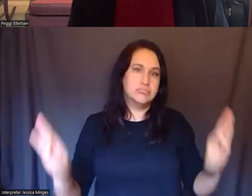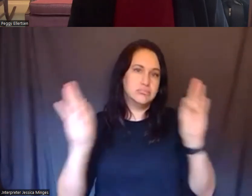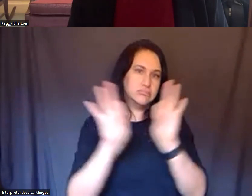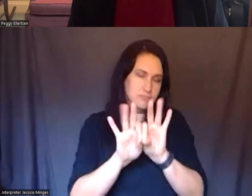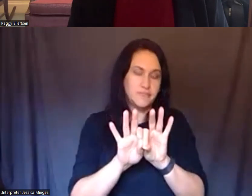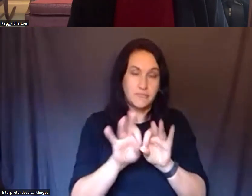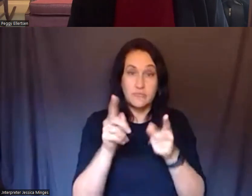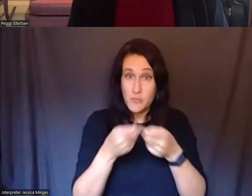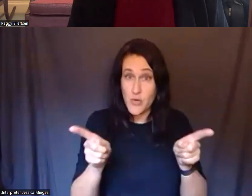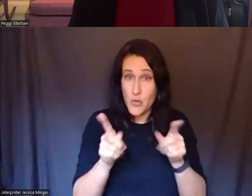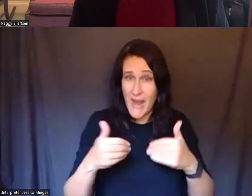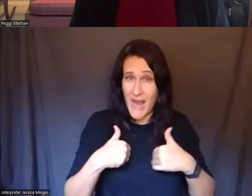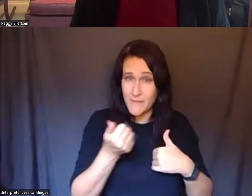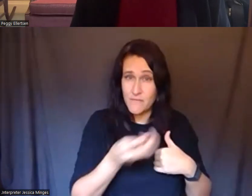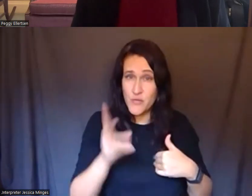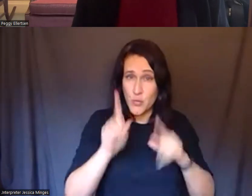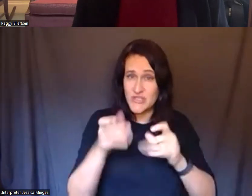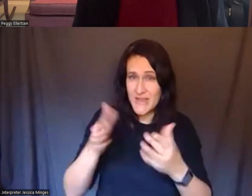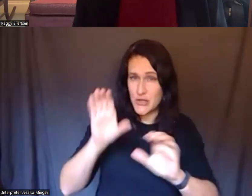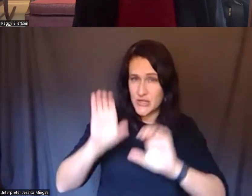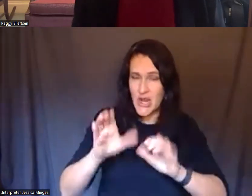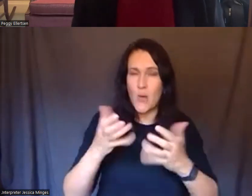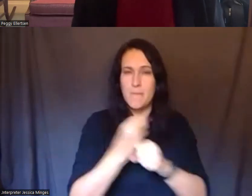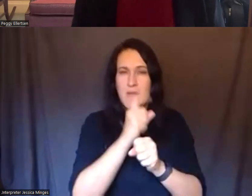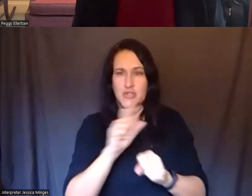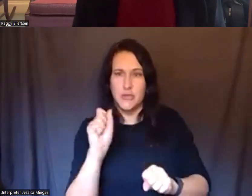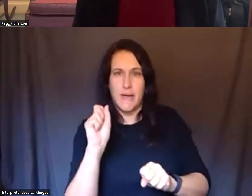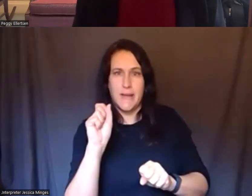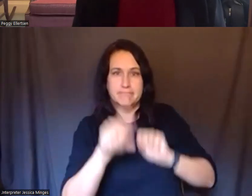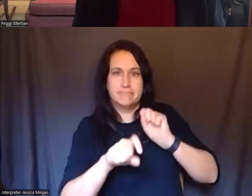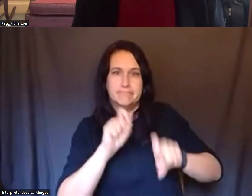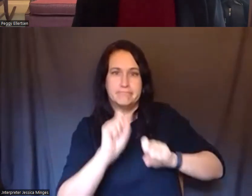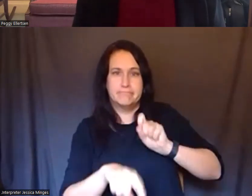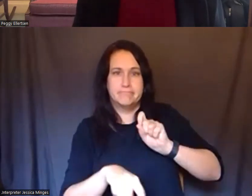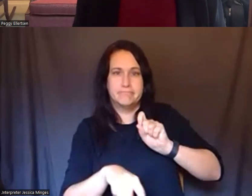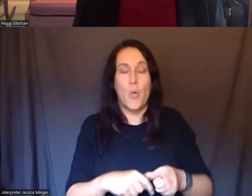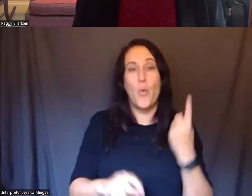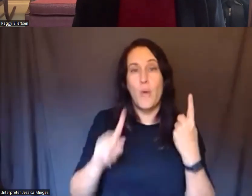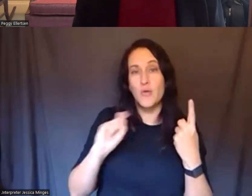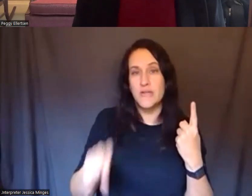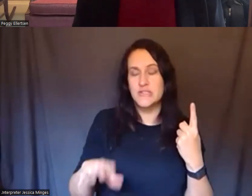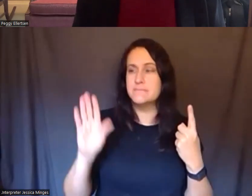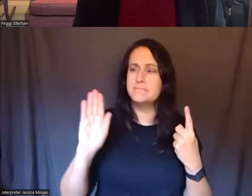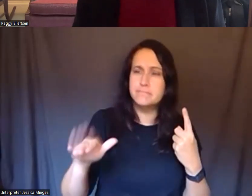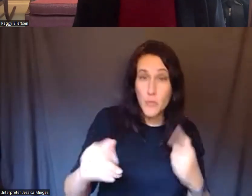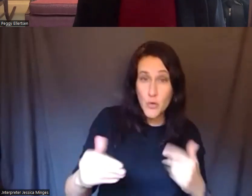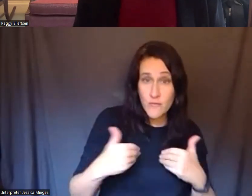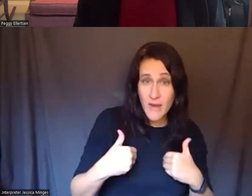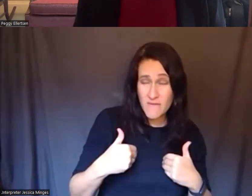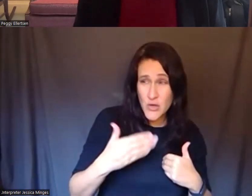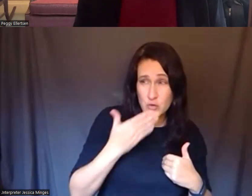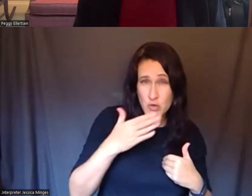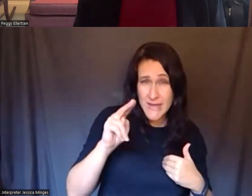you all had a couple questions in the chat I want to make sure that we get to. One was, have you found a good app for